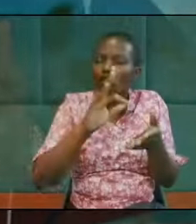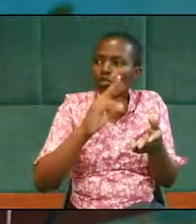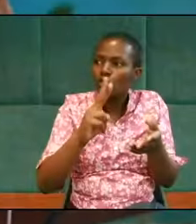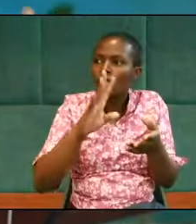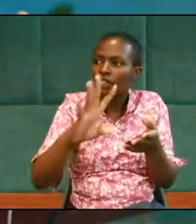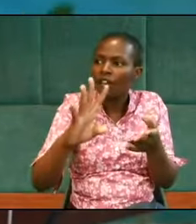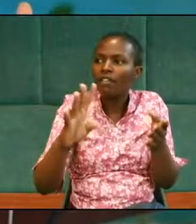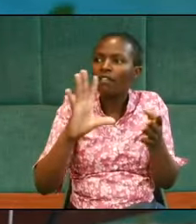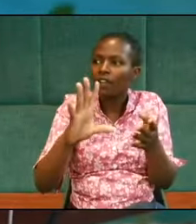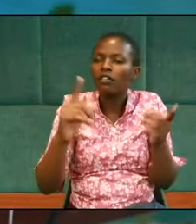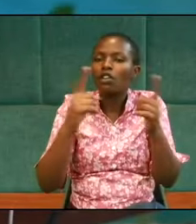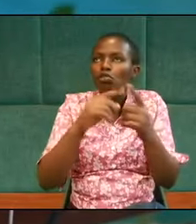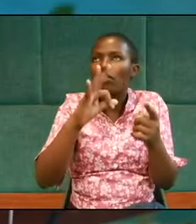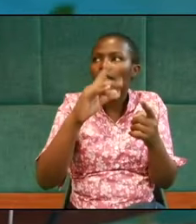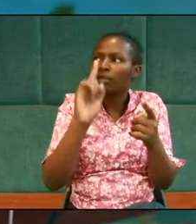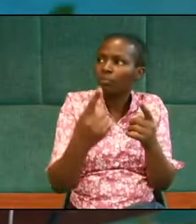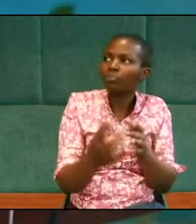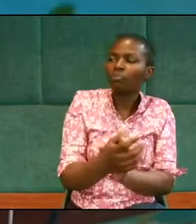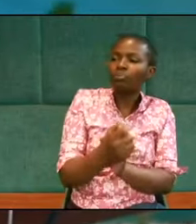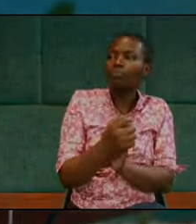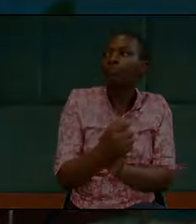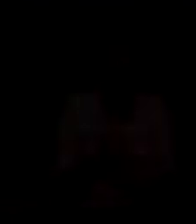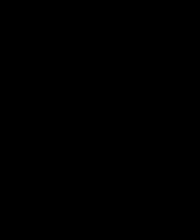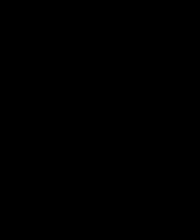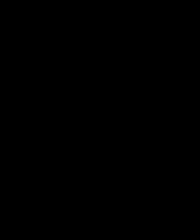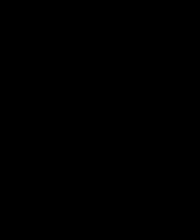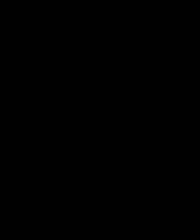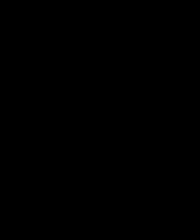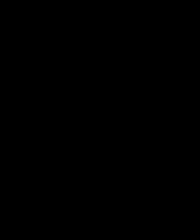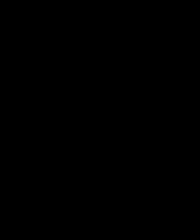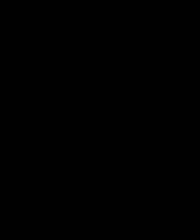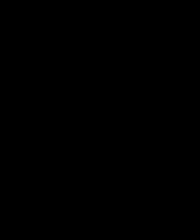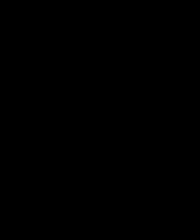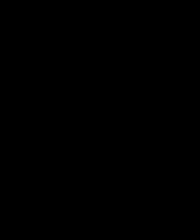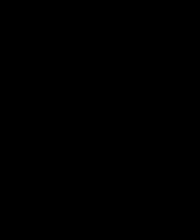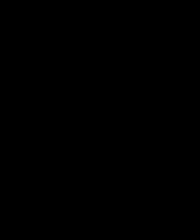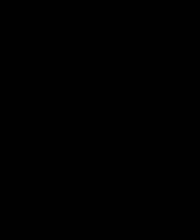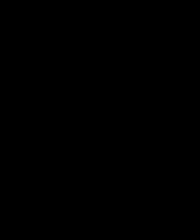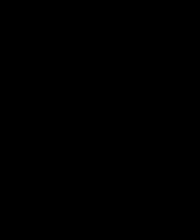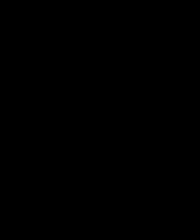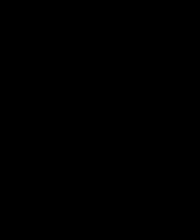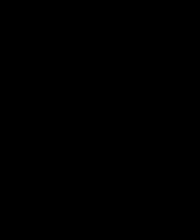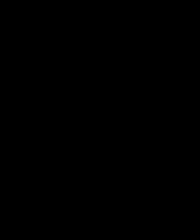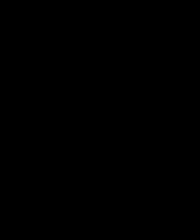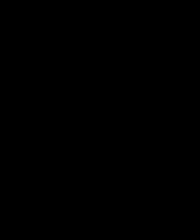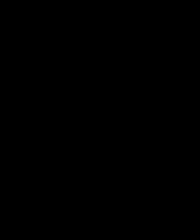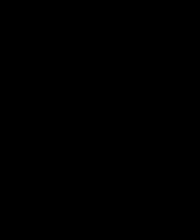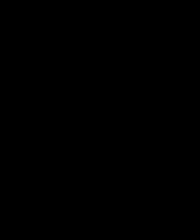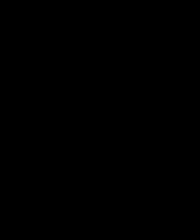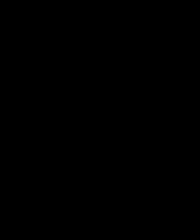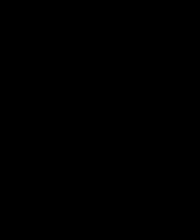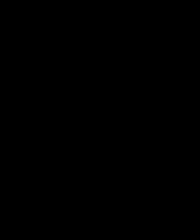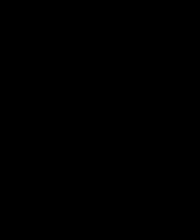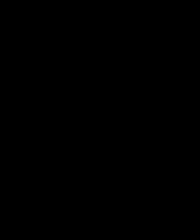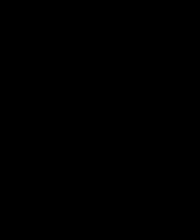is saying singleness is a cry? 1 Corinthians 7, verse 32 to verse 33. It is freedom to be